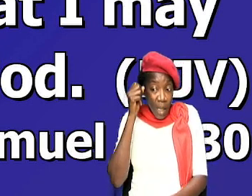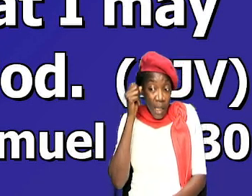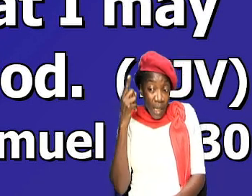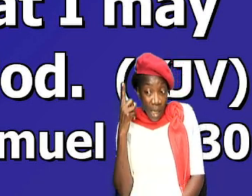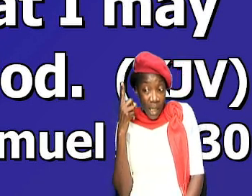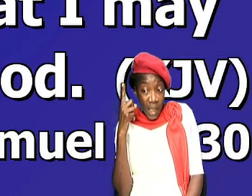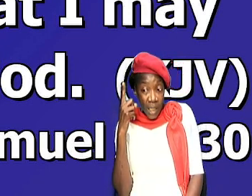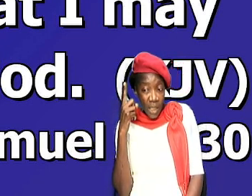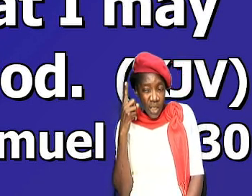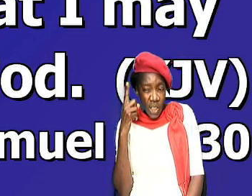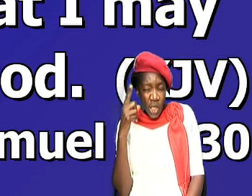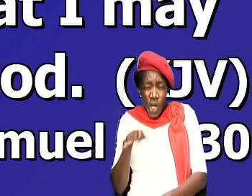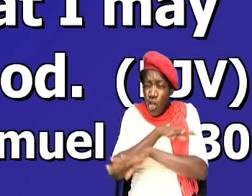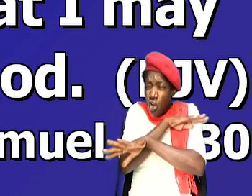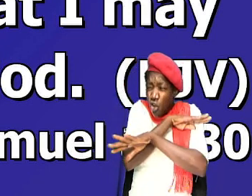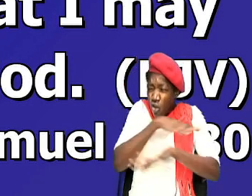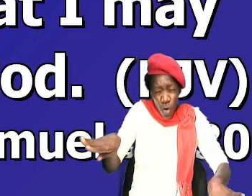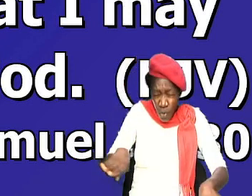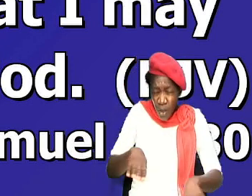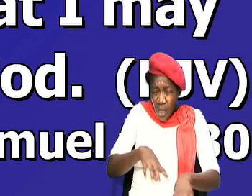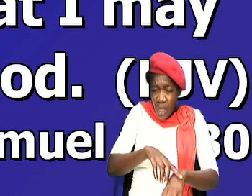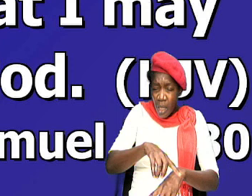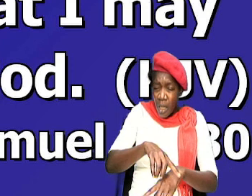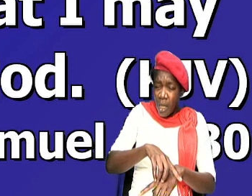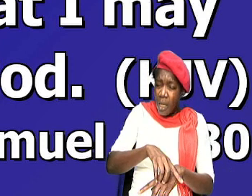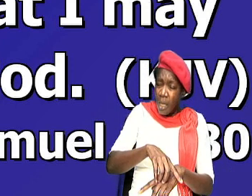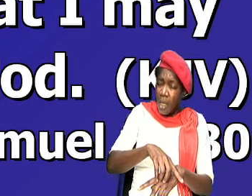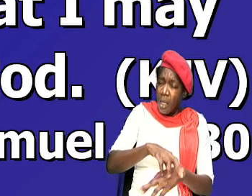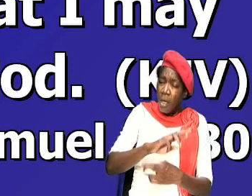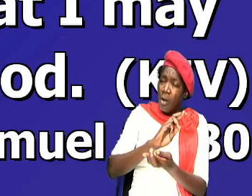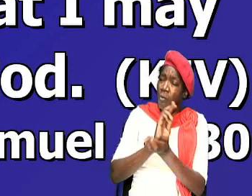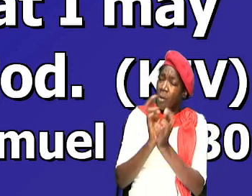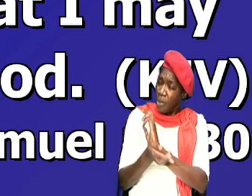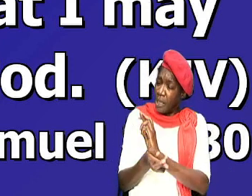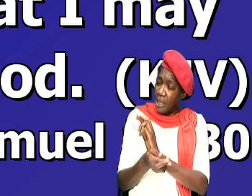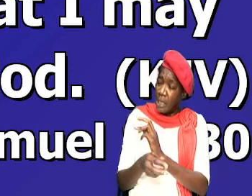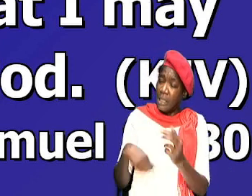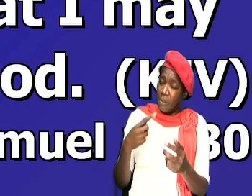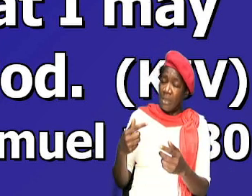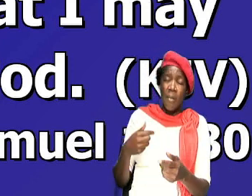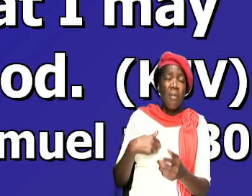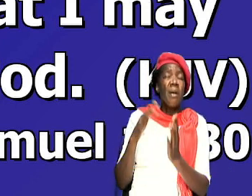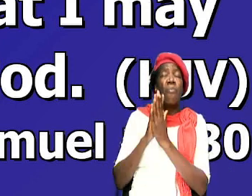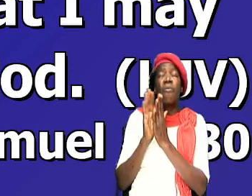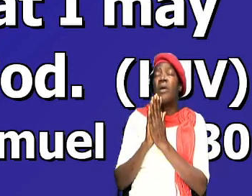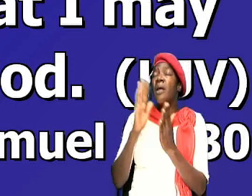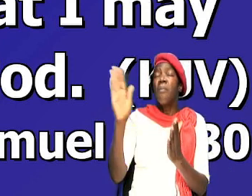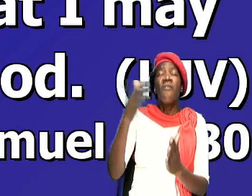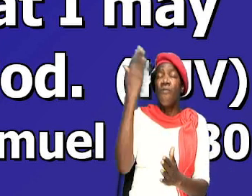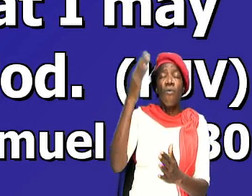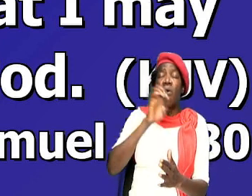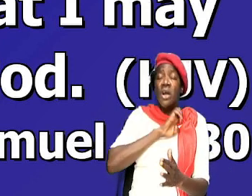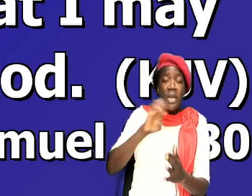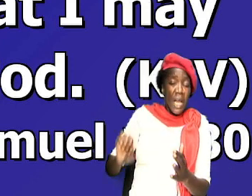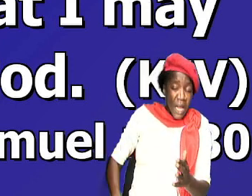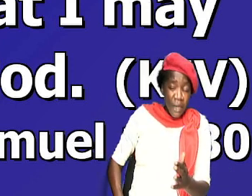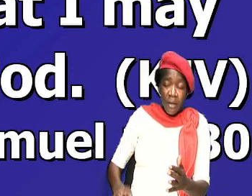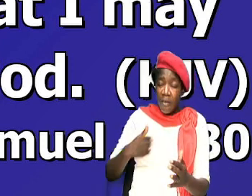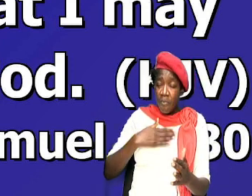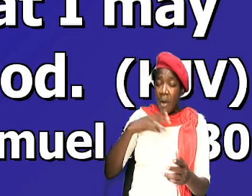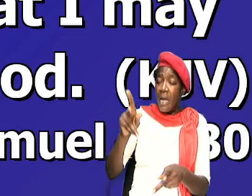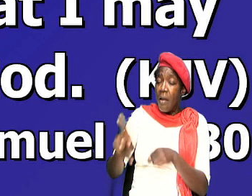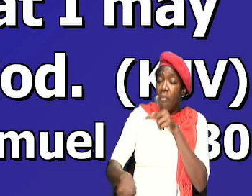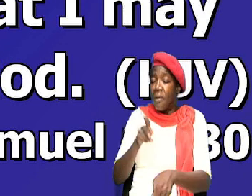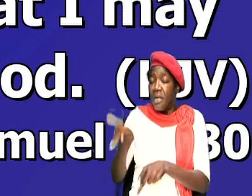But there is nothing about repentance here. He said, I pray thee before the elders of my people and